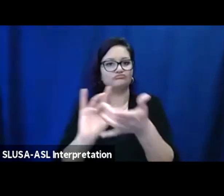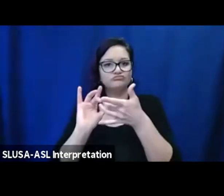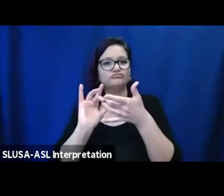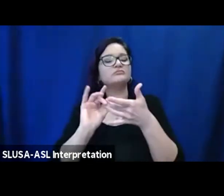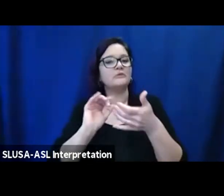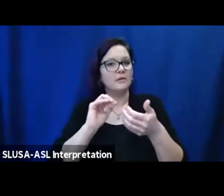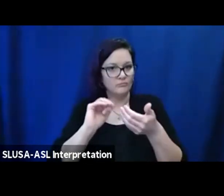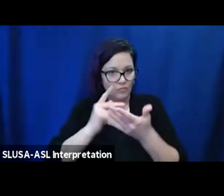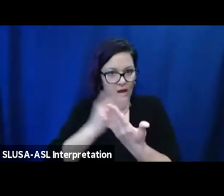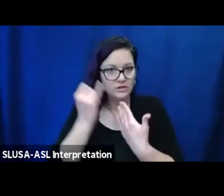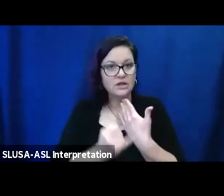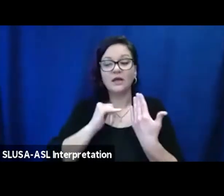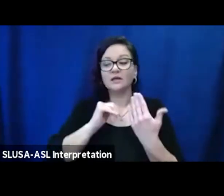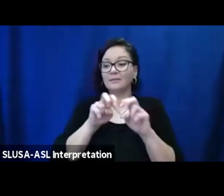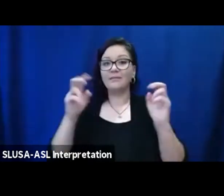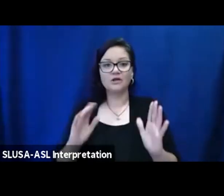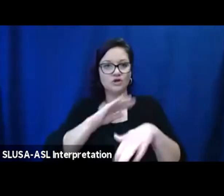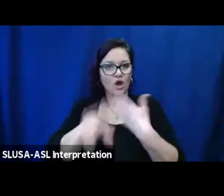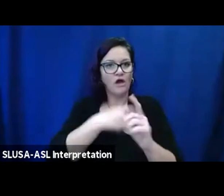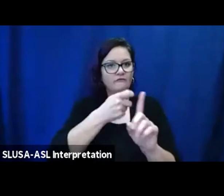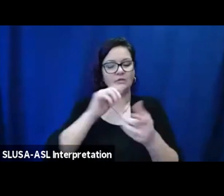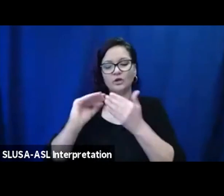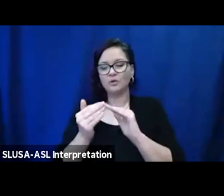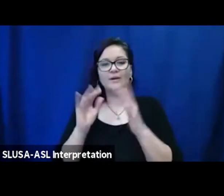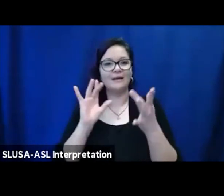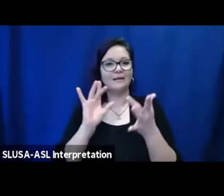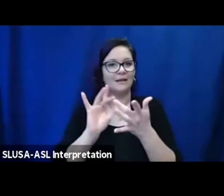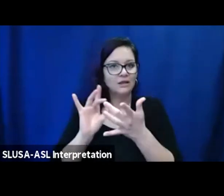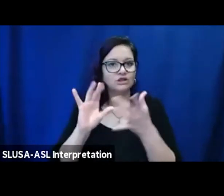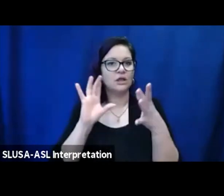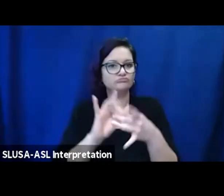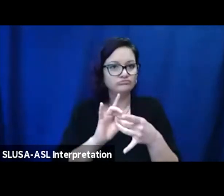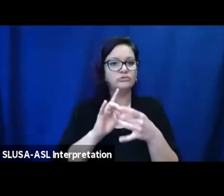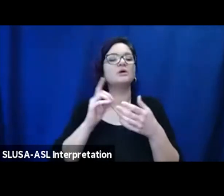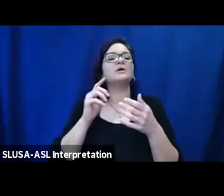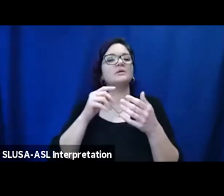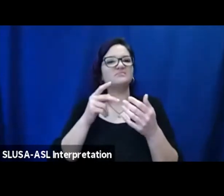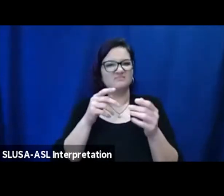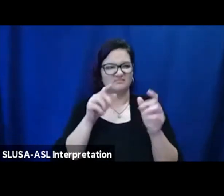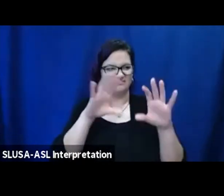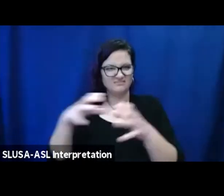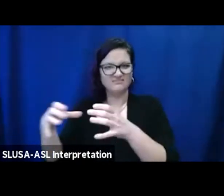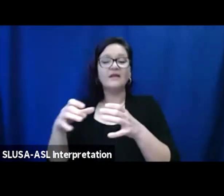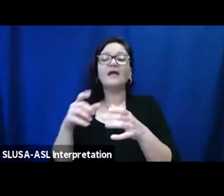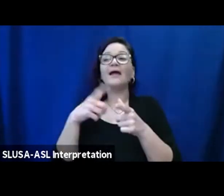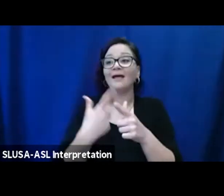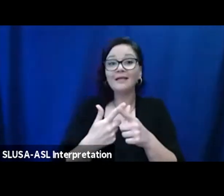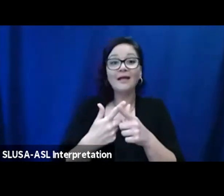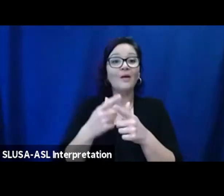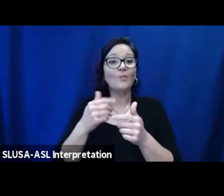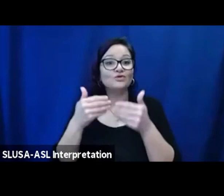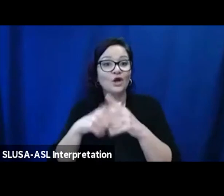Our panelists all come from these Community Connections projects, and then we will jump right into questions and hearing from them.